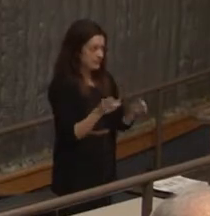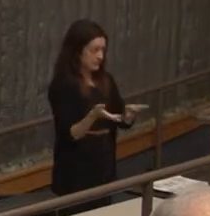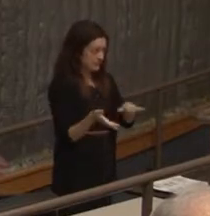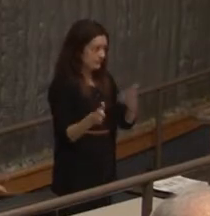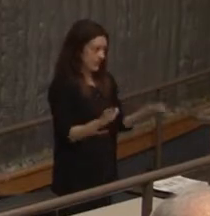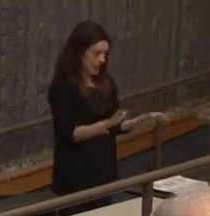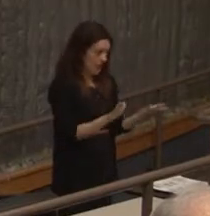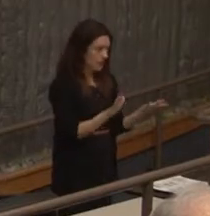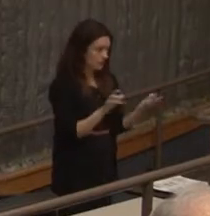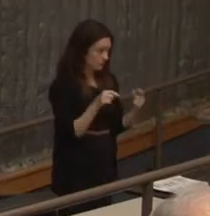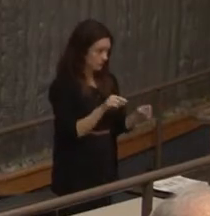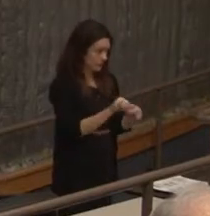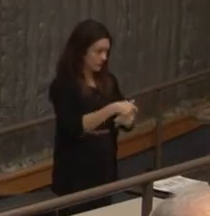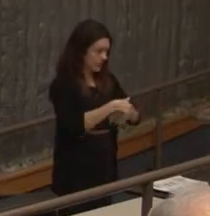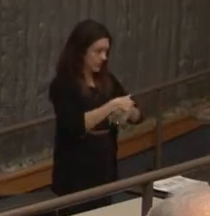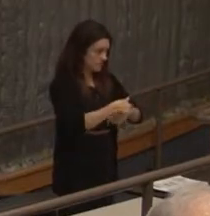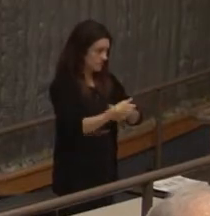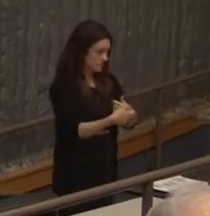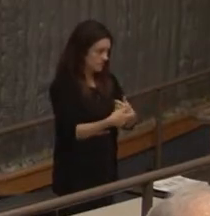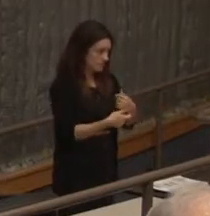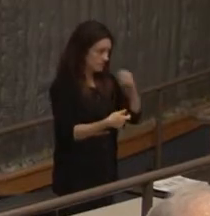Europe.